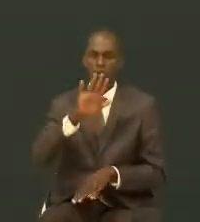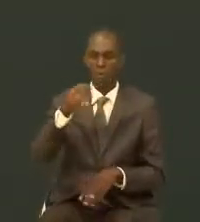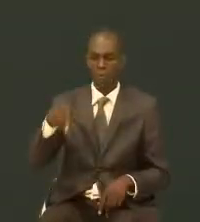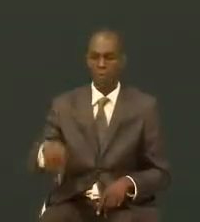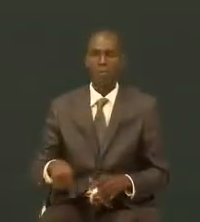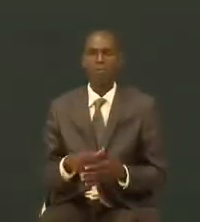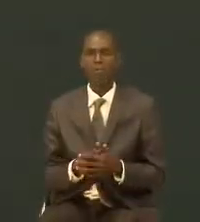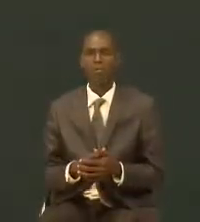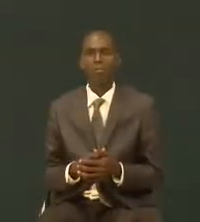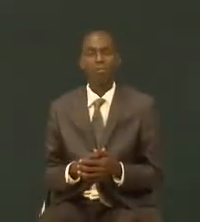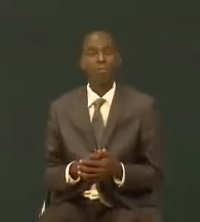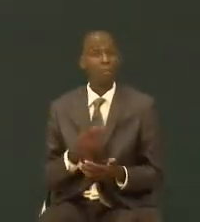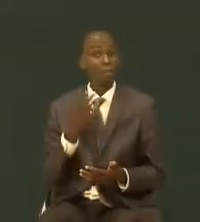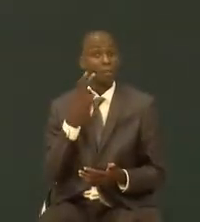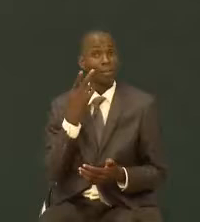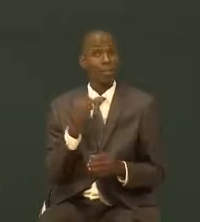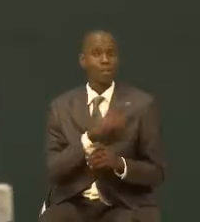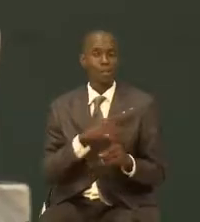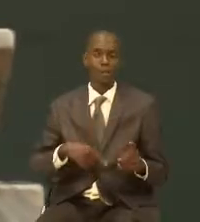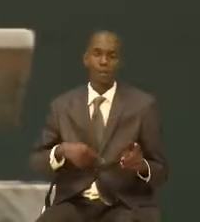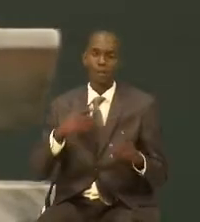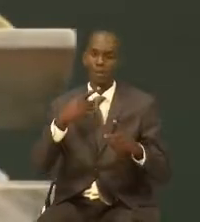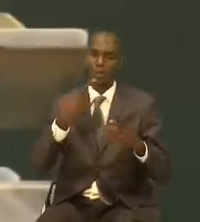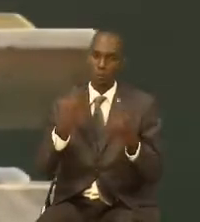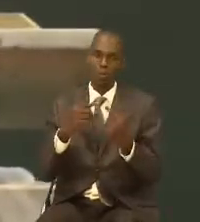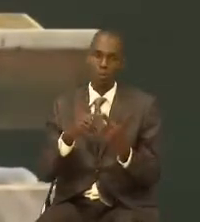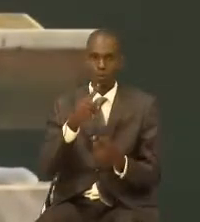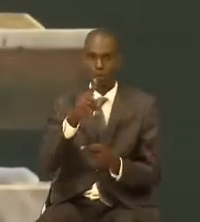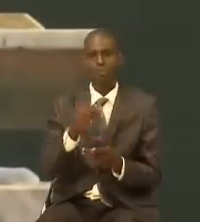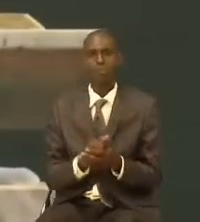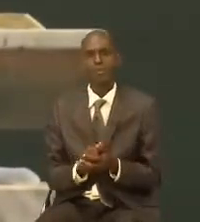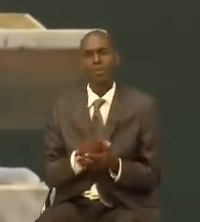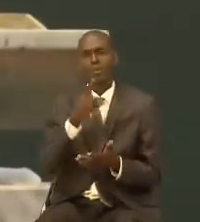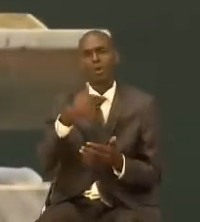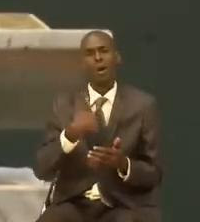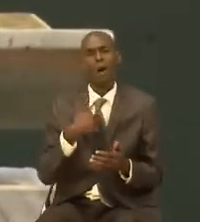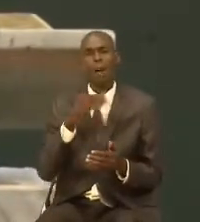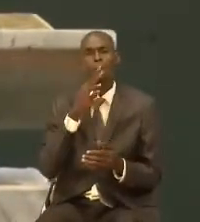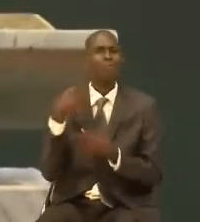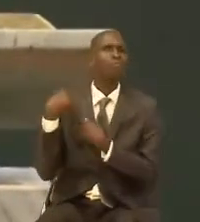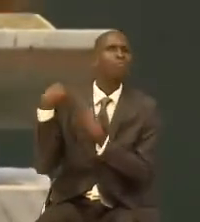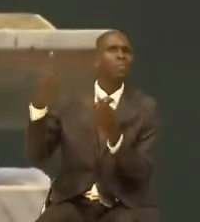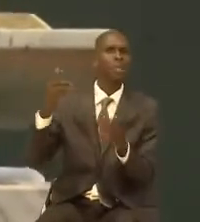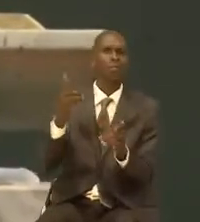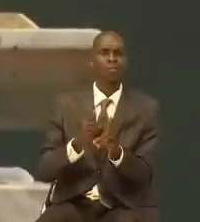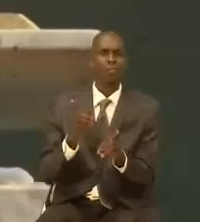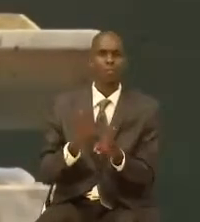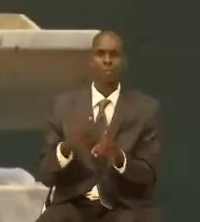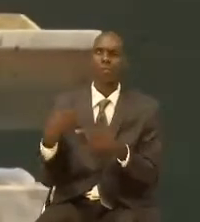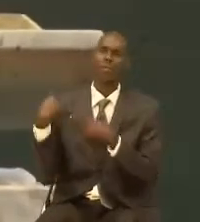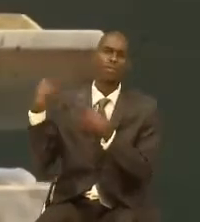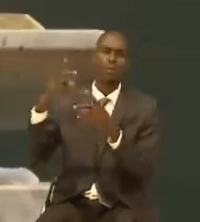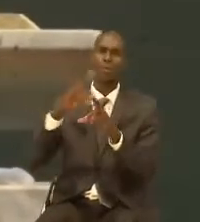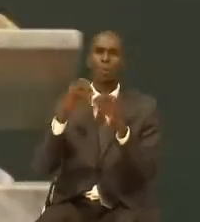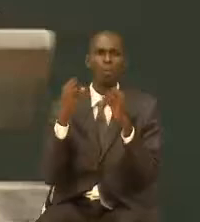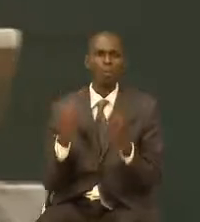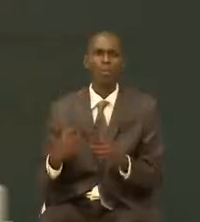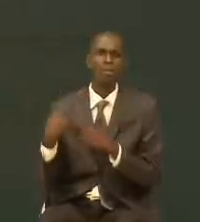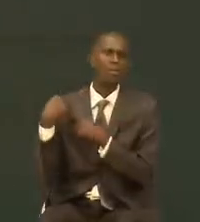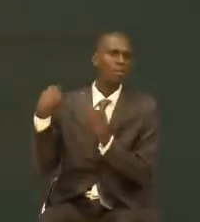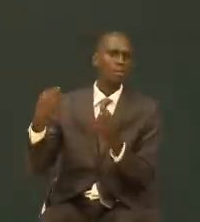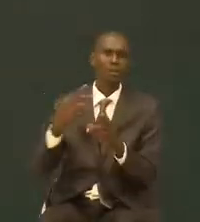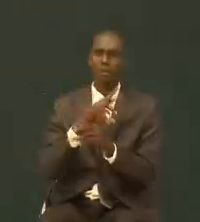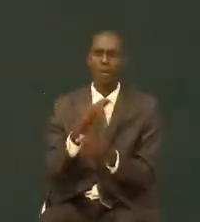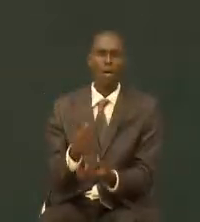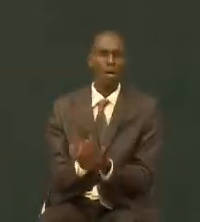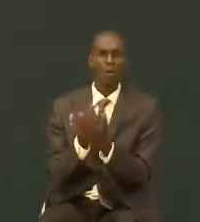lord comes to us today while being impotent who have been powerless who have been helpless and the lord